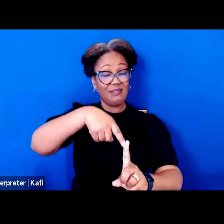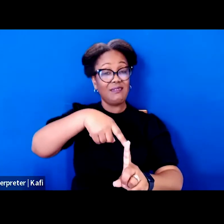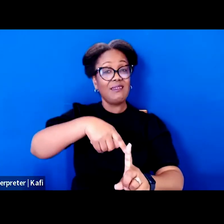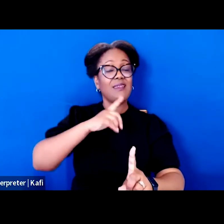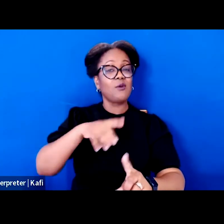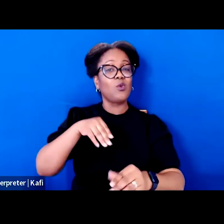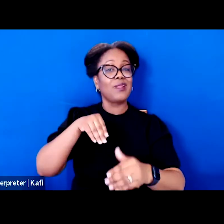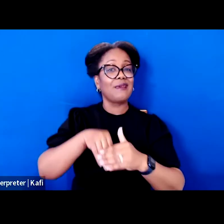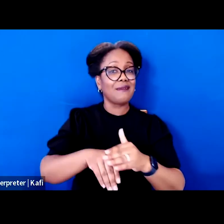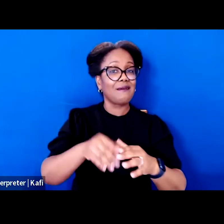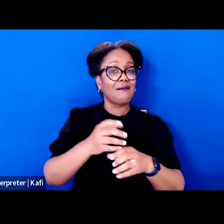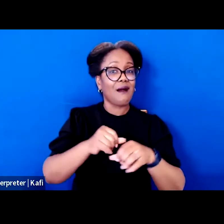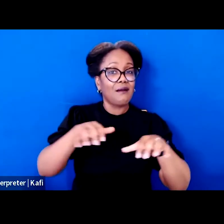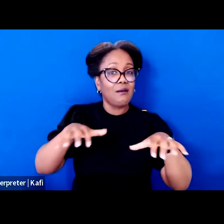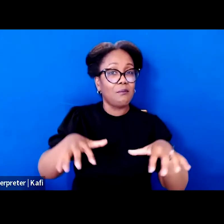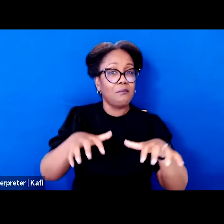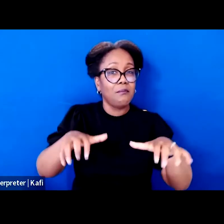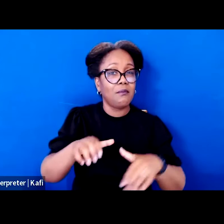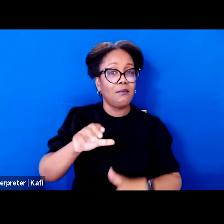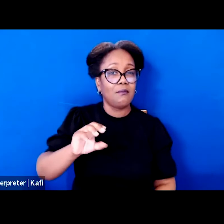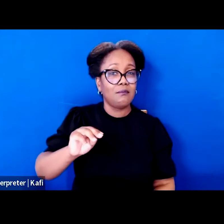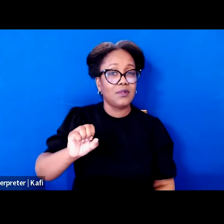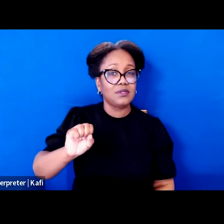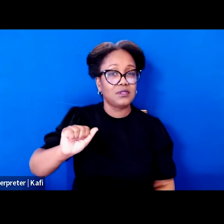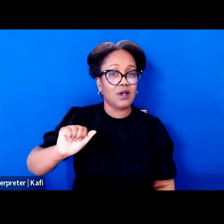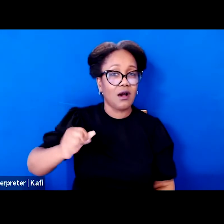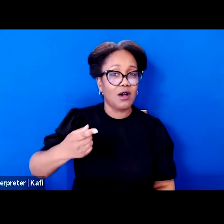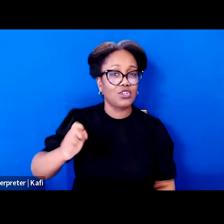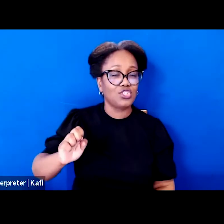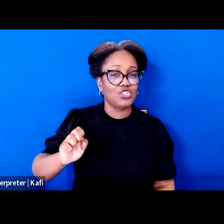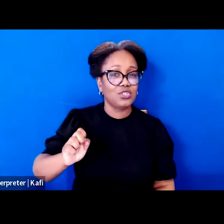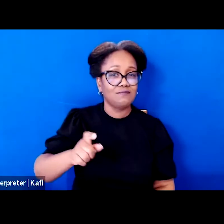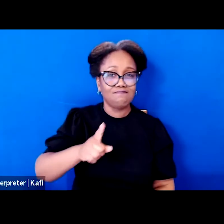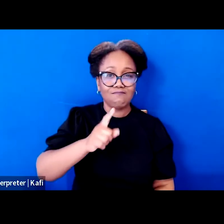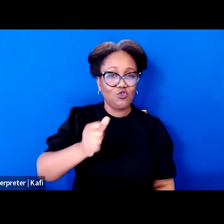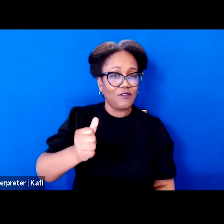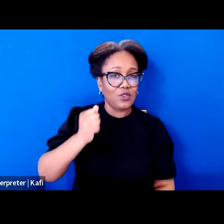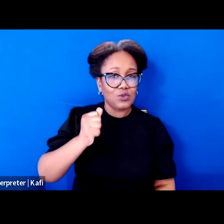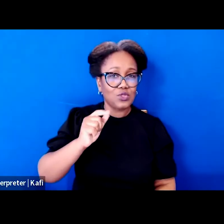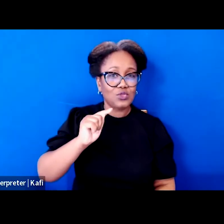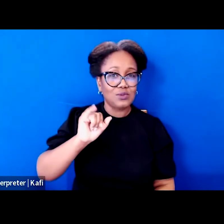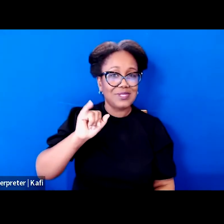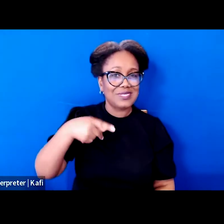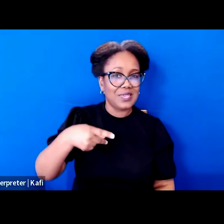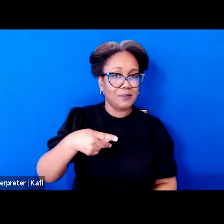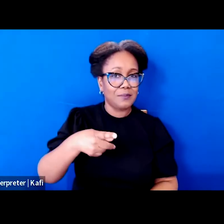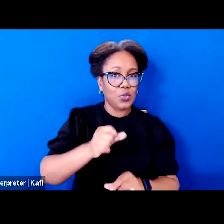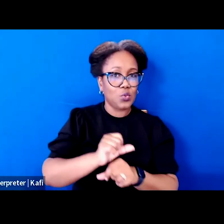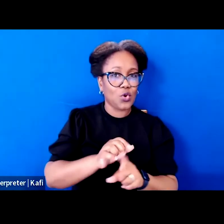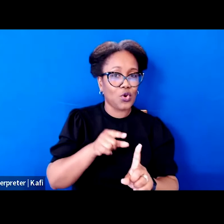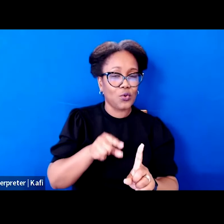worker. When she asked for her tip, he shot and killed her